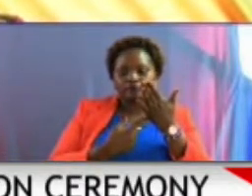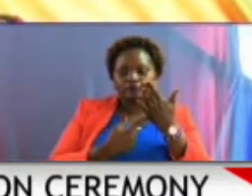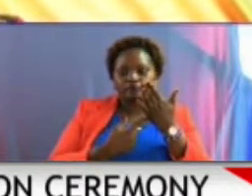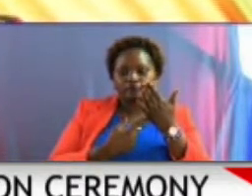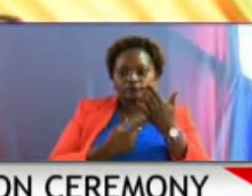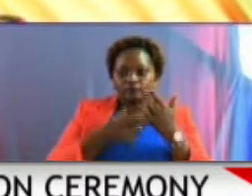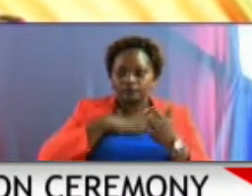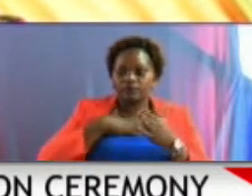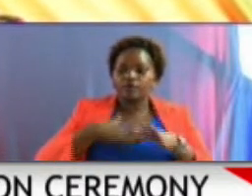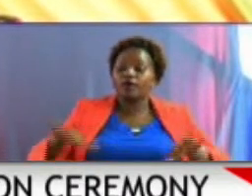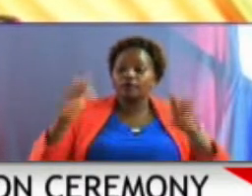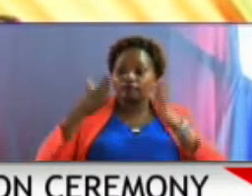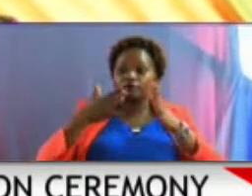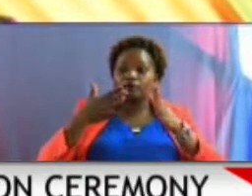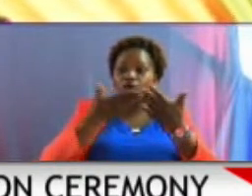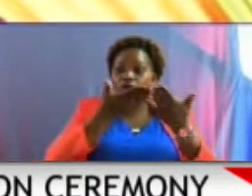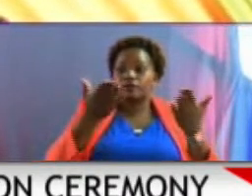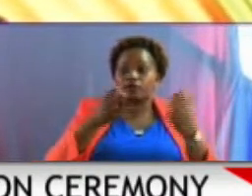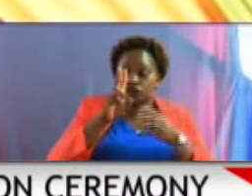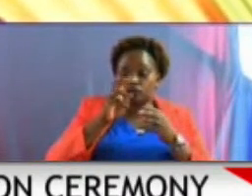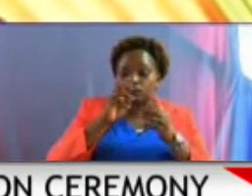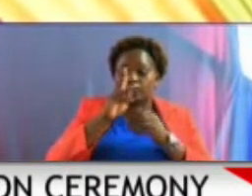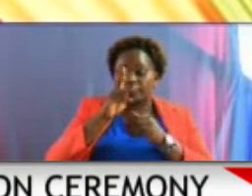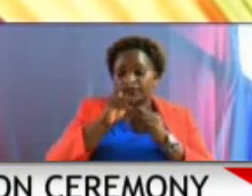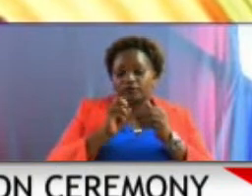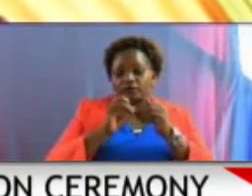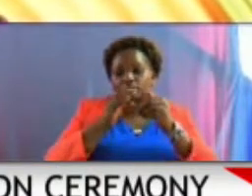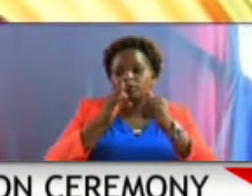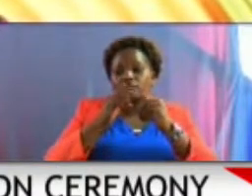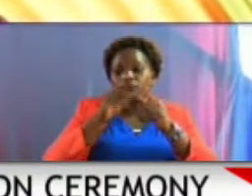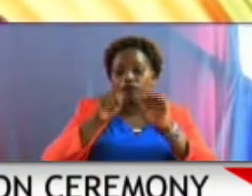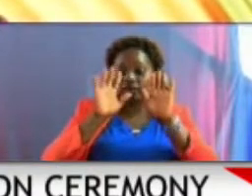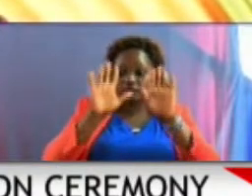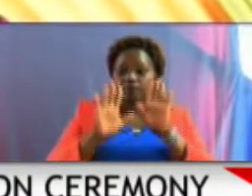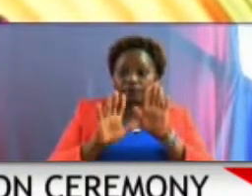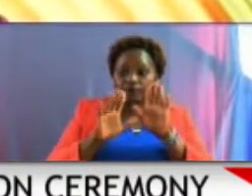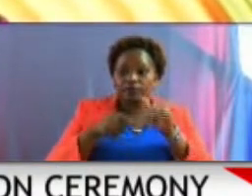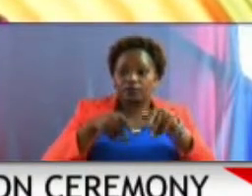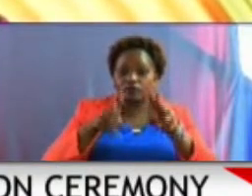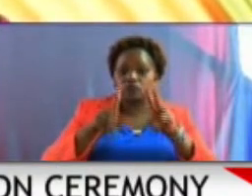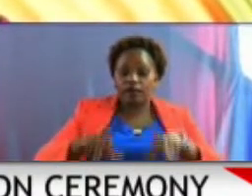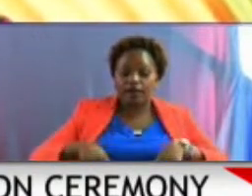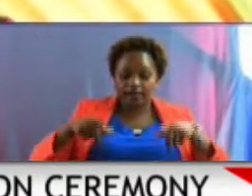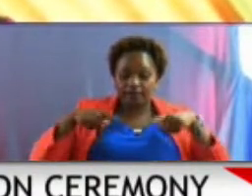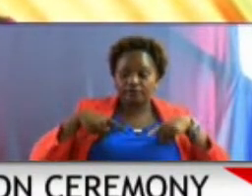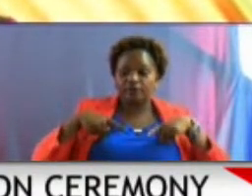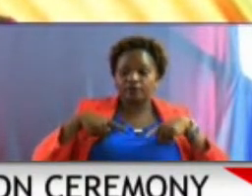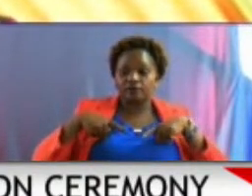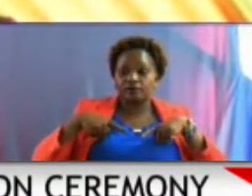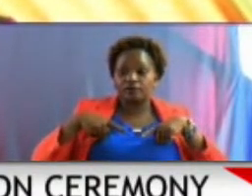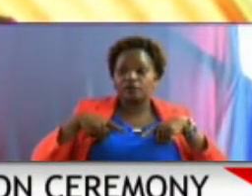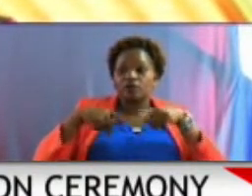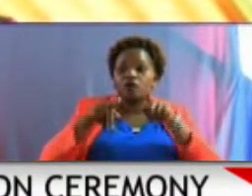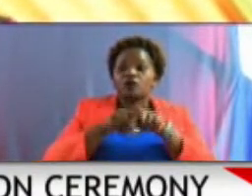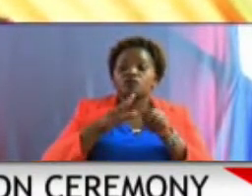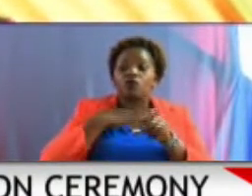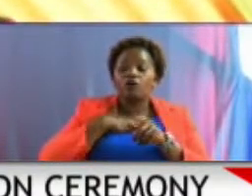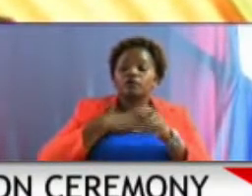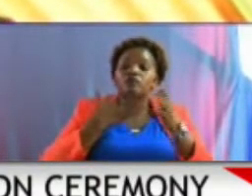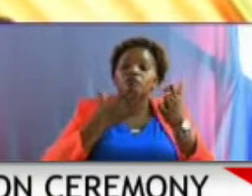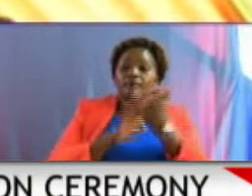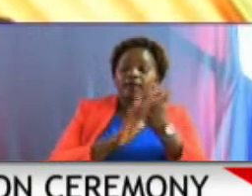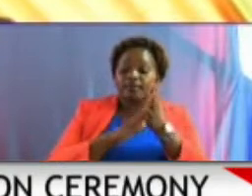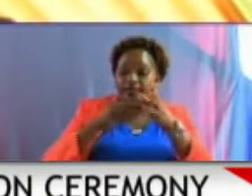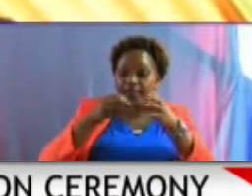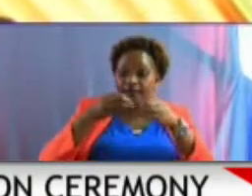I wish to congratulate the 1,048 graduates for this very important milestone in your lives. I also wish to commend the